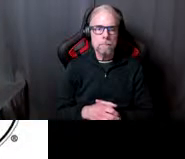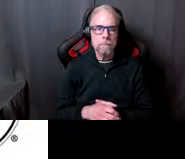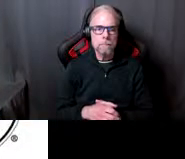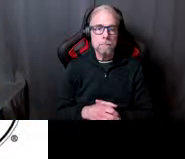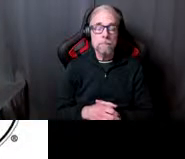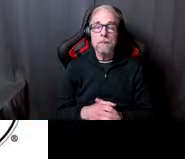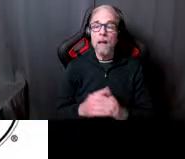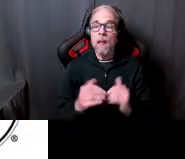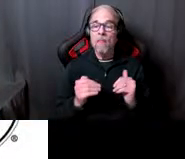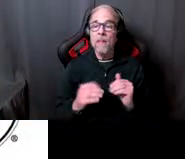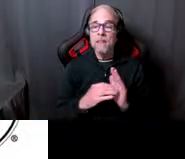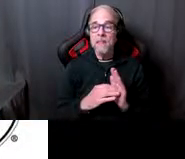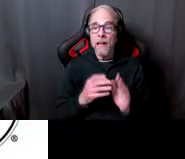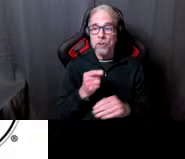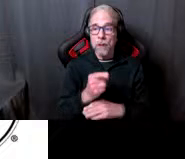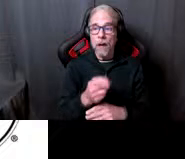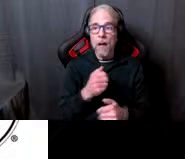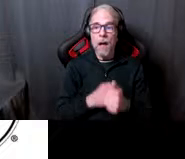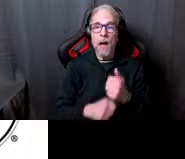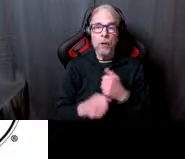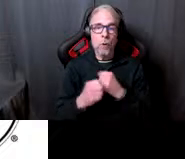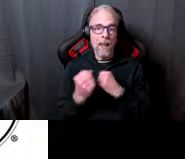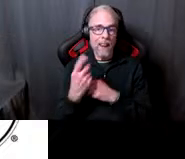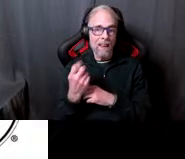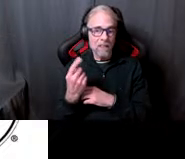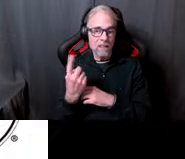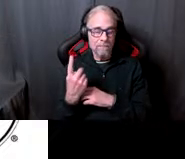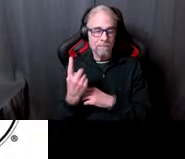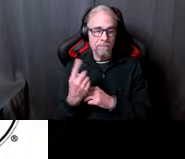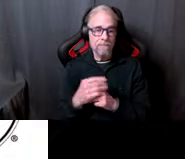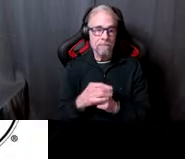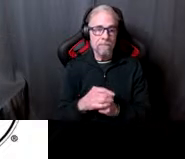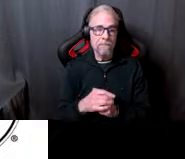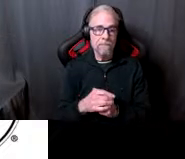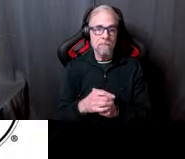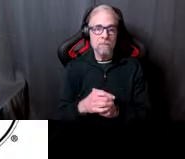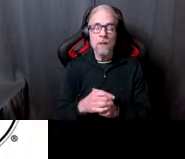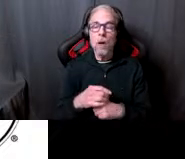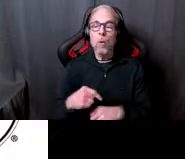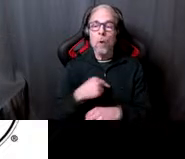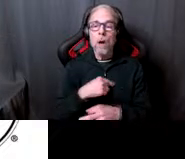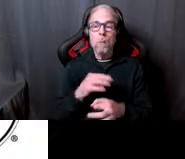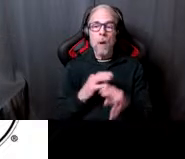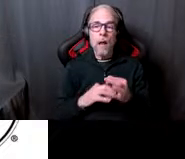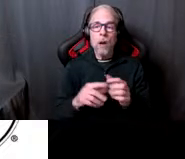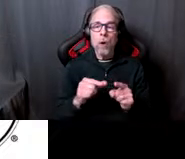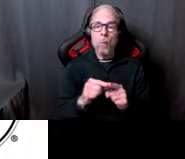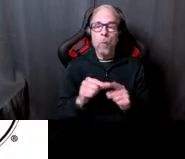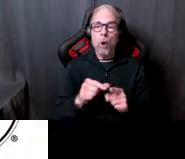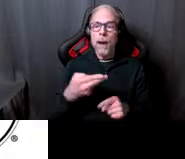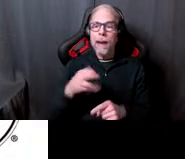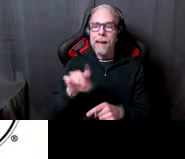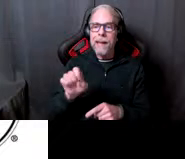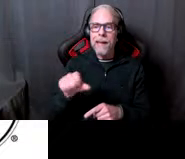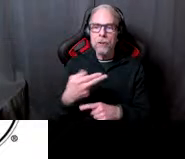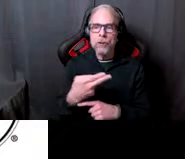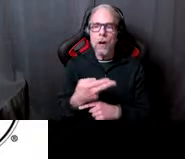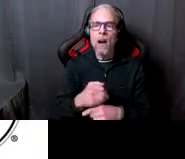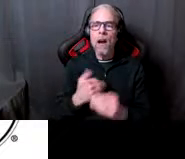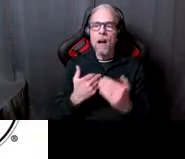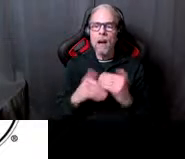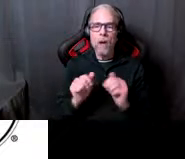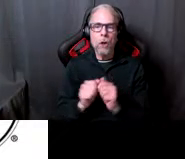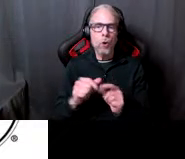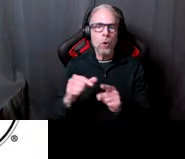This section under 11, we replaced the word hitch or confine to the word